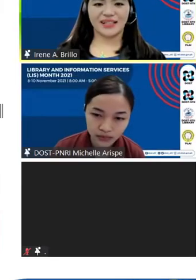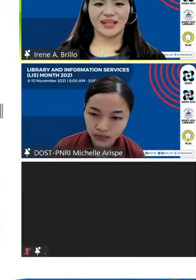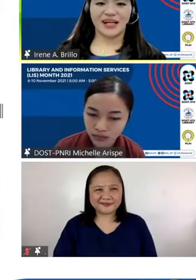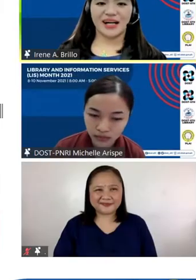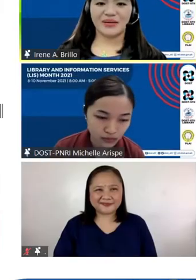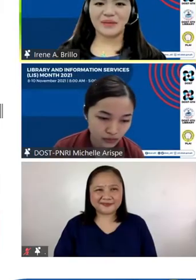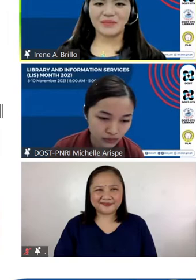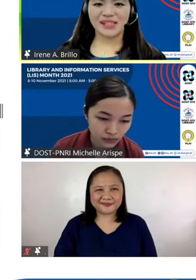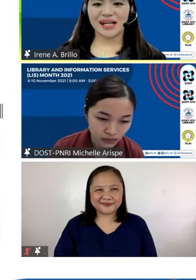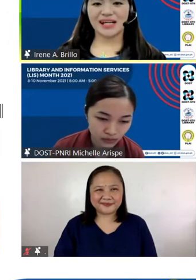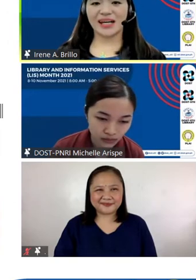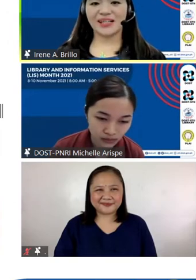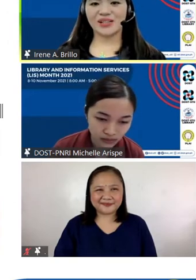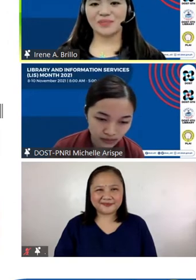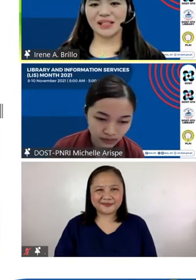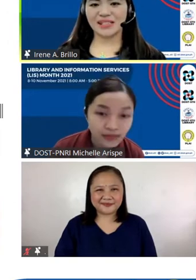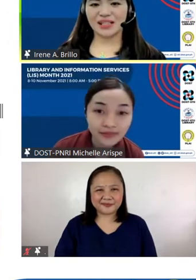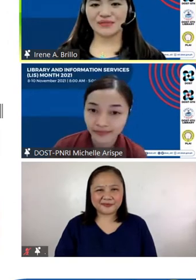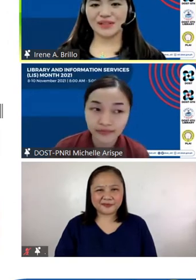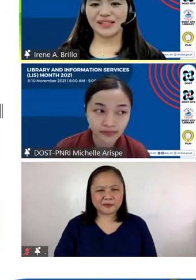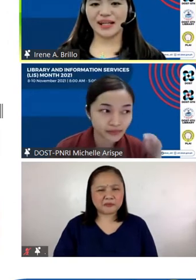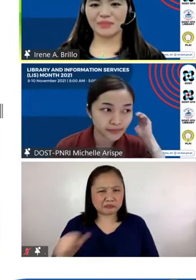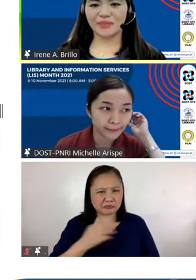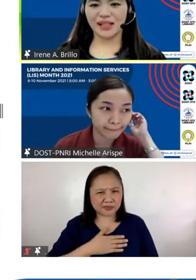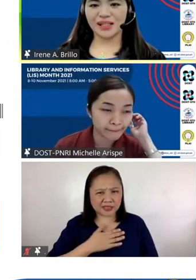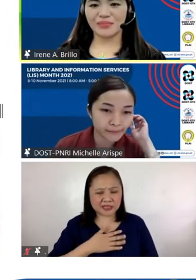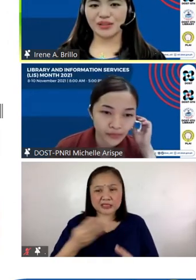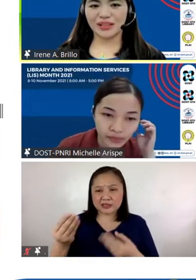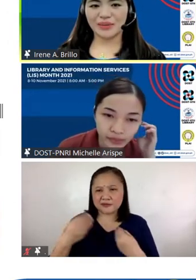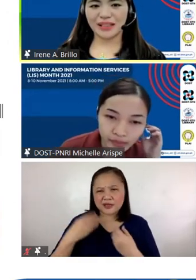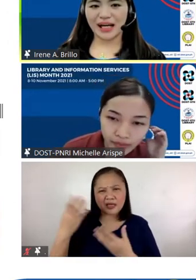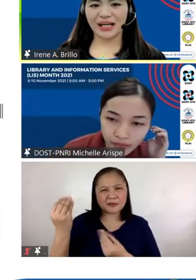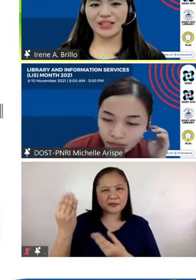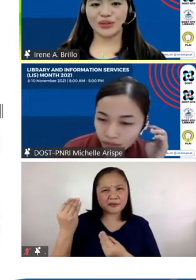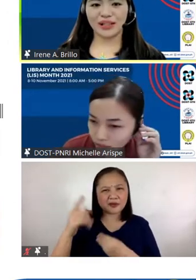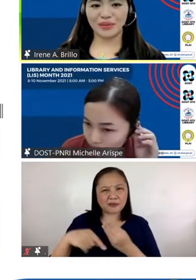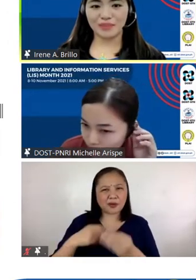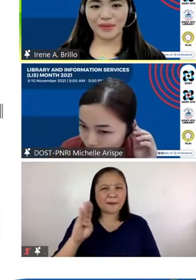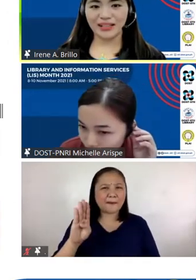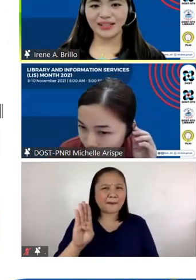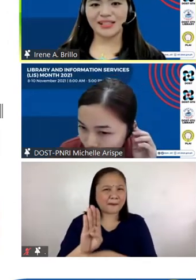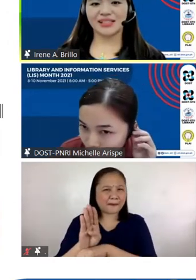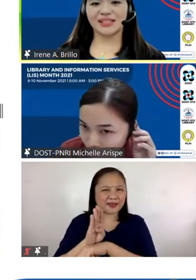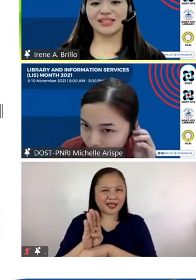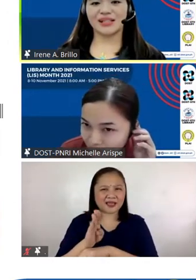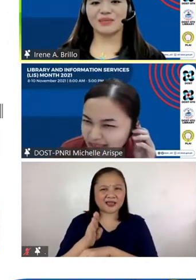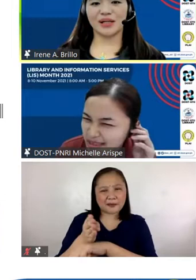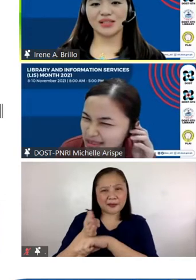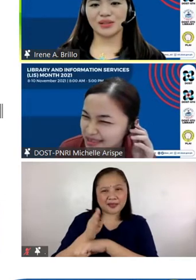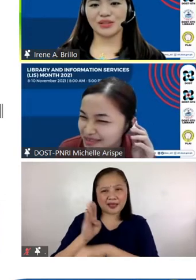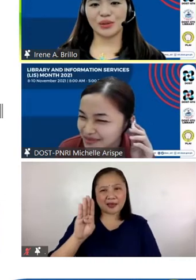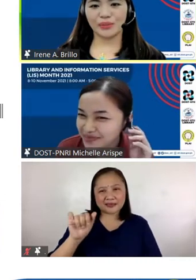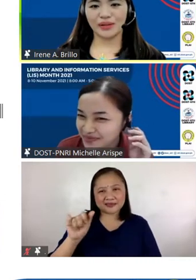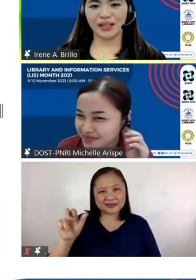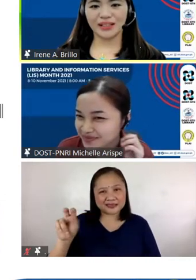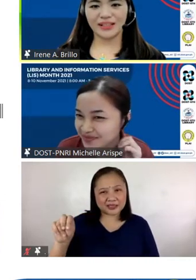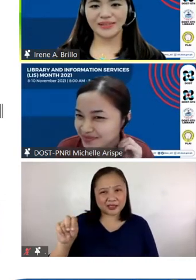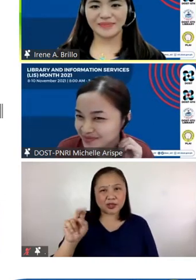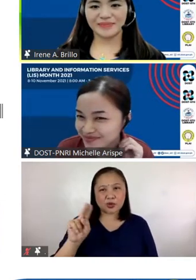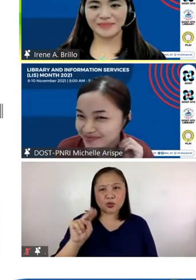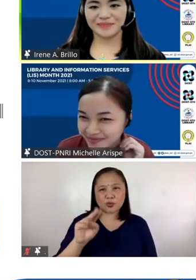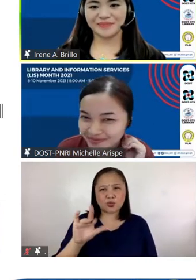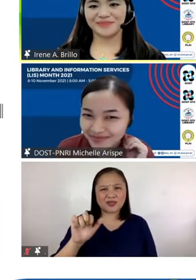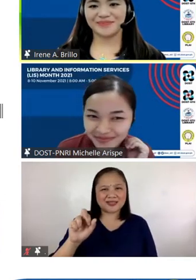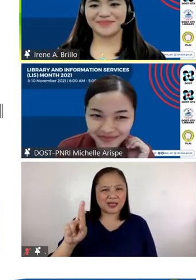Ayan. Ma'am Michelle, can you please give us an update about the Bataan Nuclear Plant? Is it still possible to operate